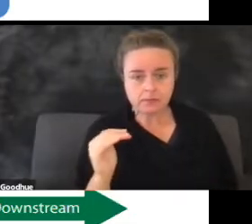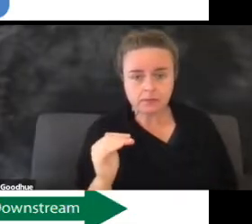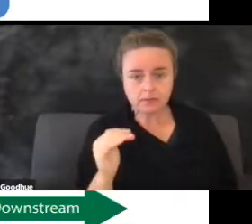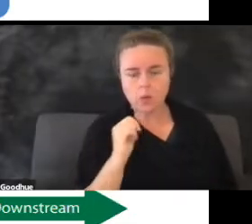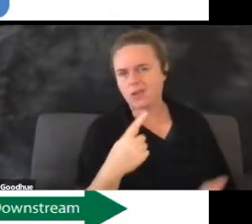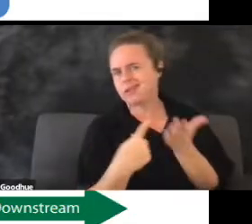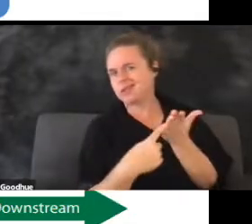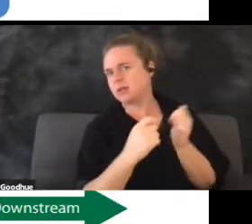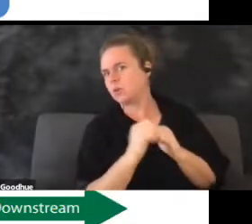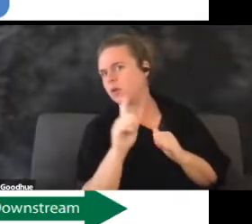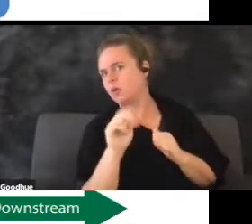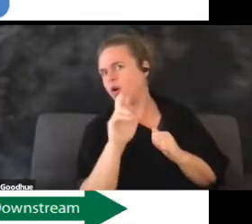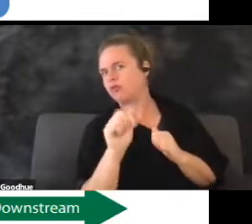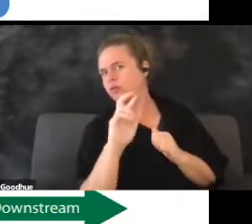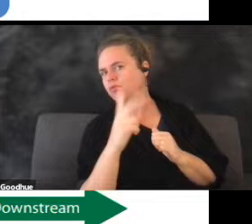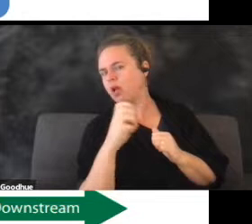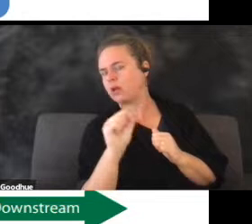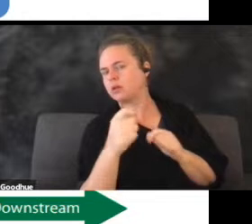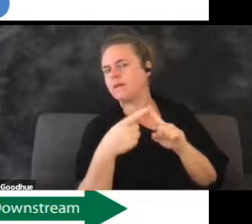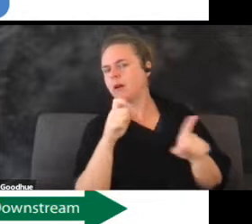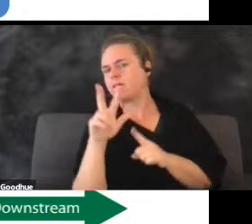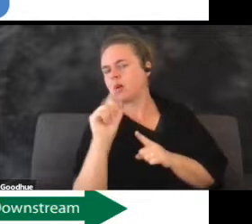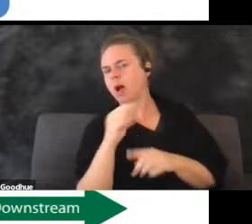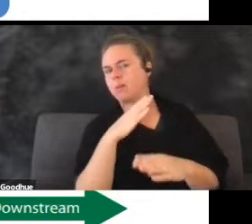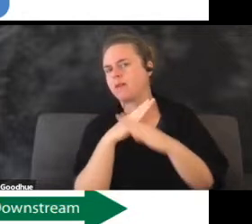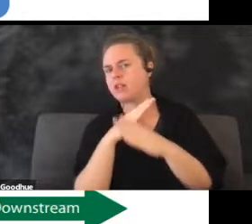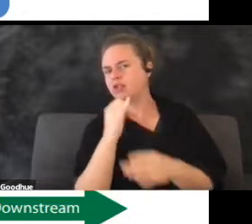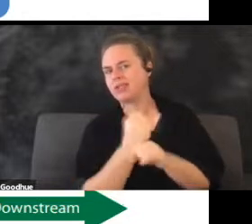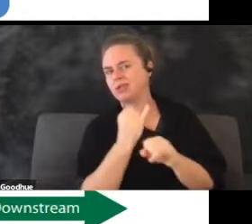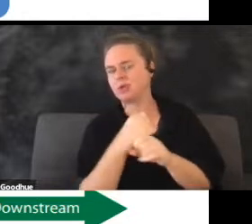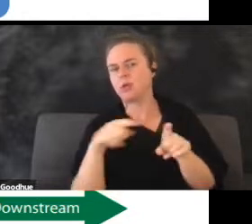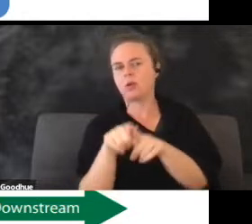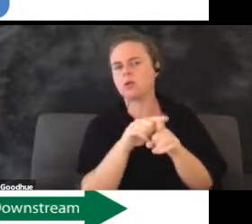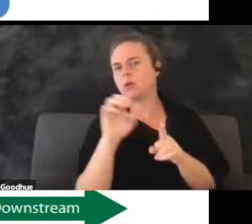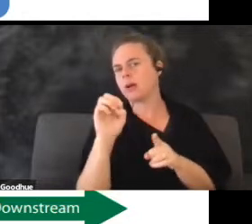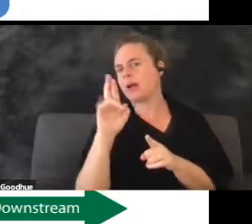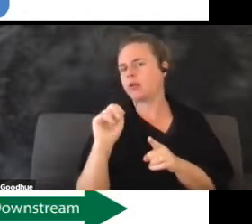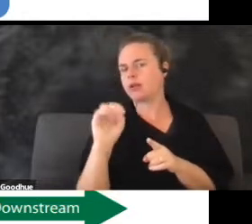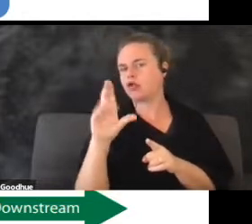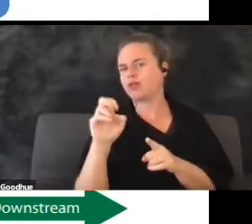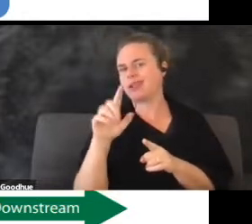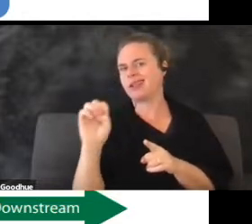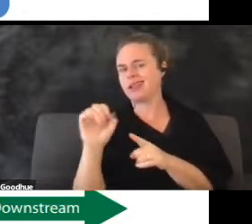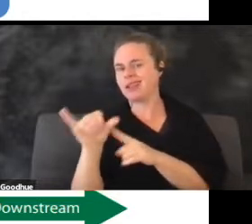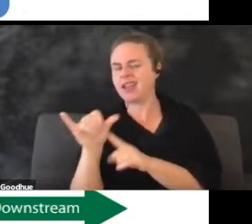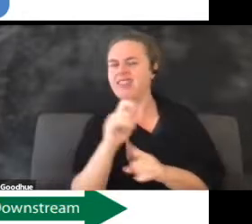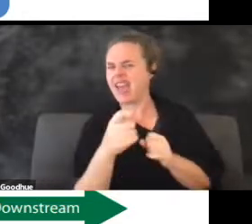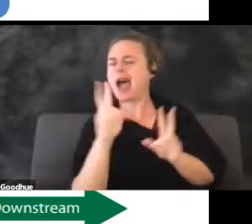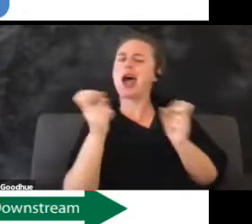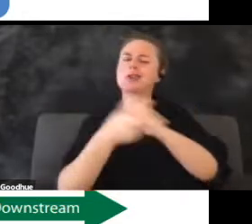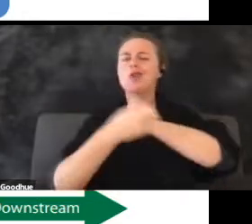Ruggles from the Vermont Prevention Institute and Aaron Creeley. This slide is totally stolen from the Vermont Department of